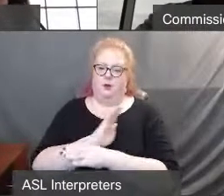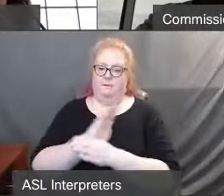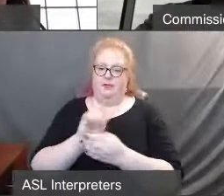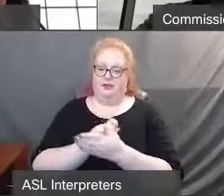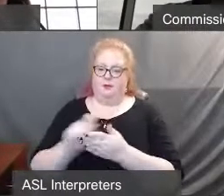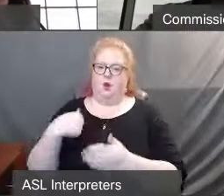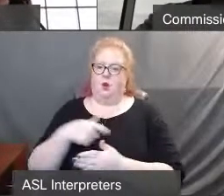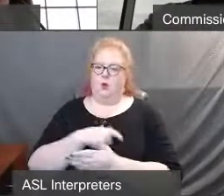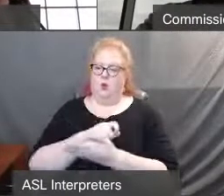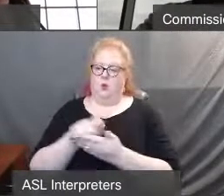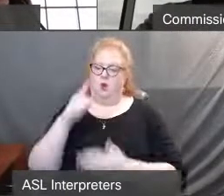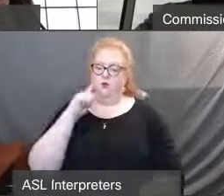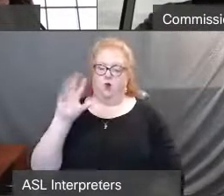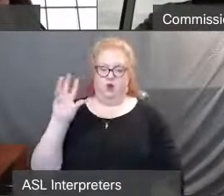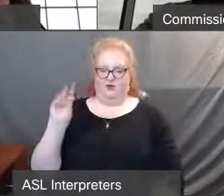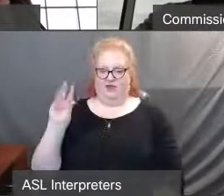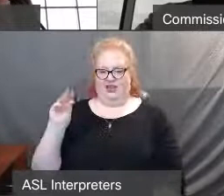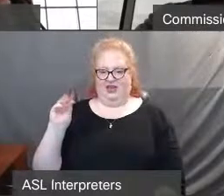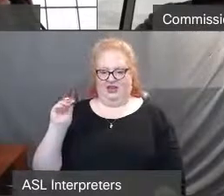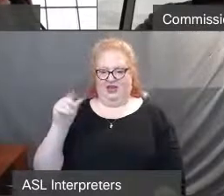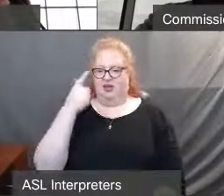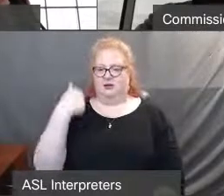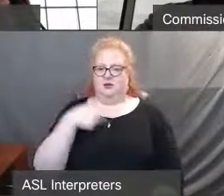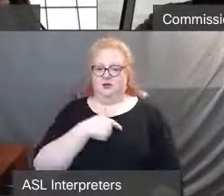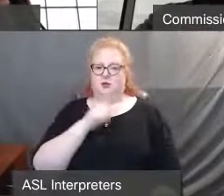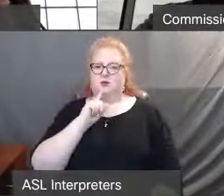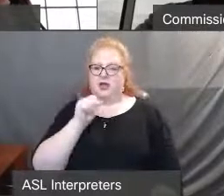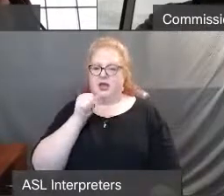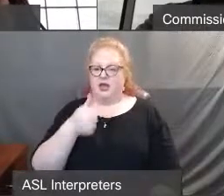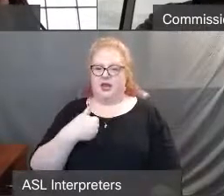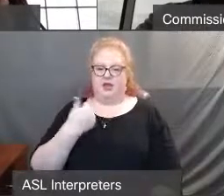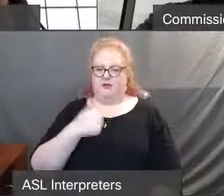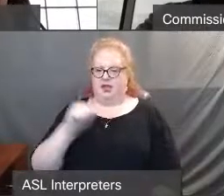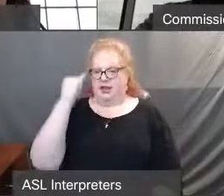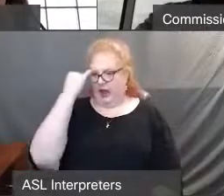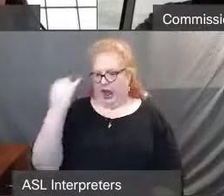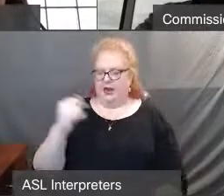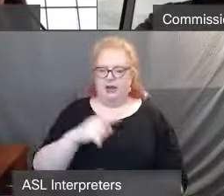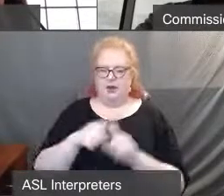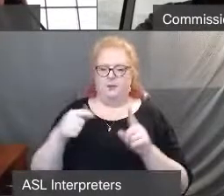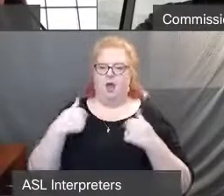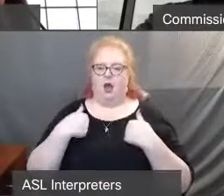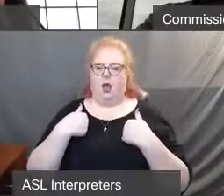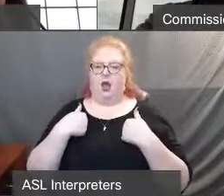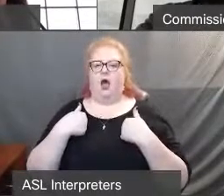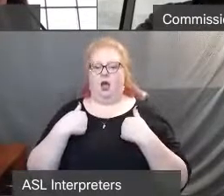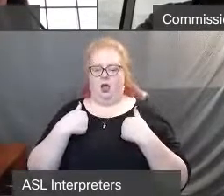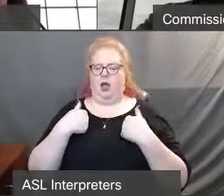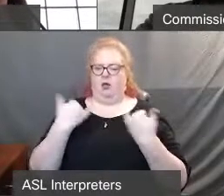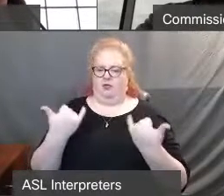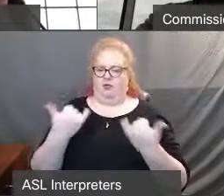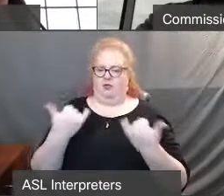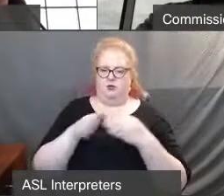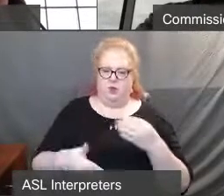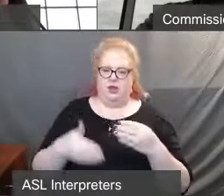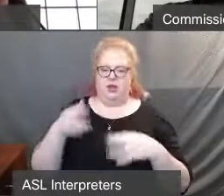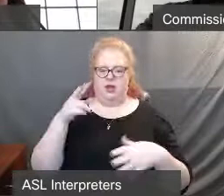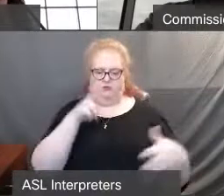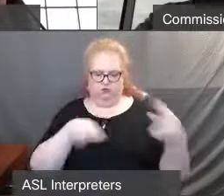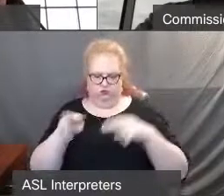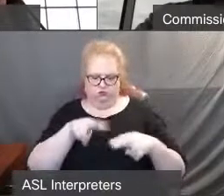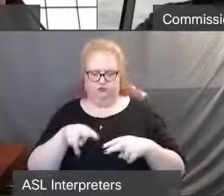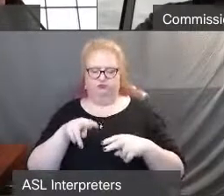for 50, because we had no idea. When I went back through this week and I was revisiting the business plan, there's